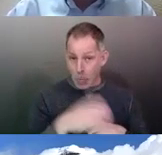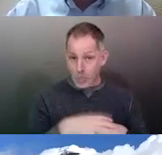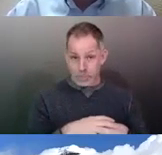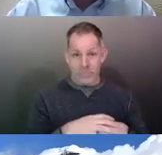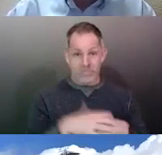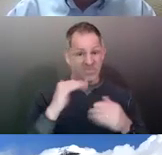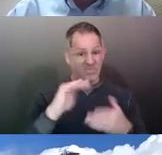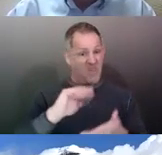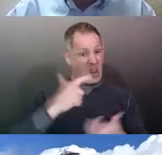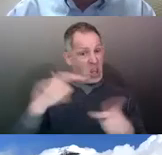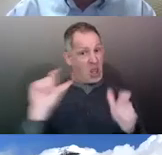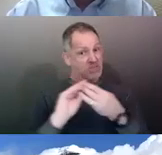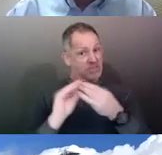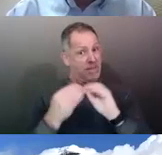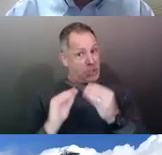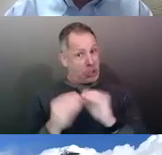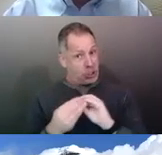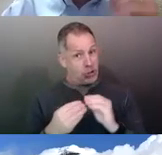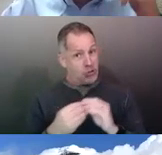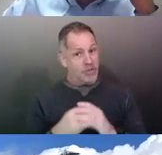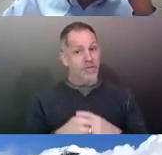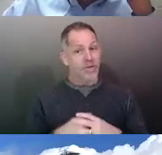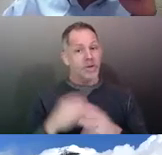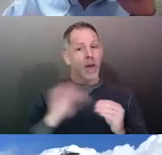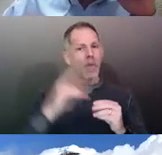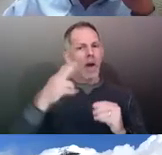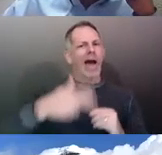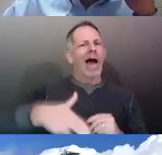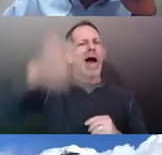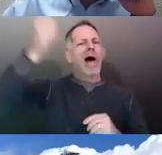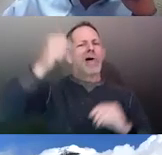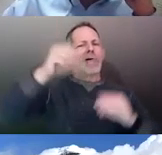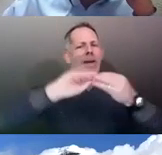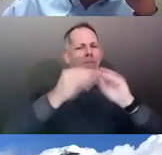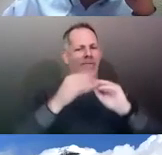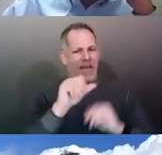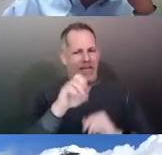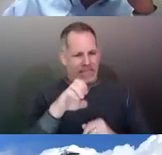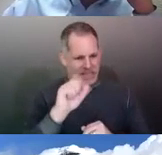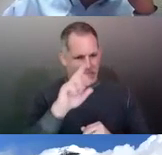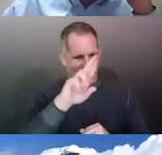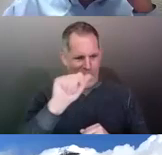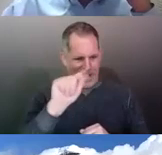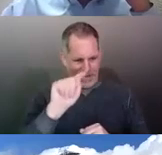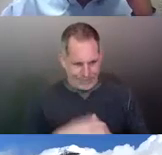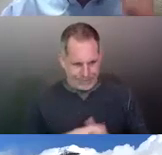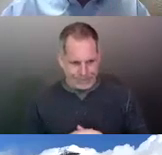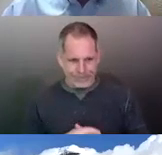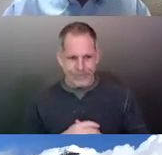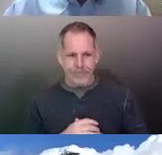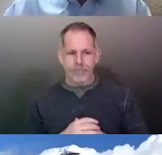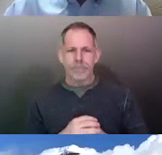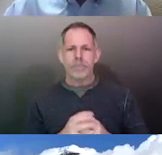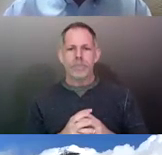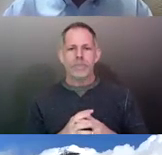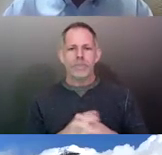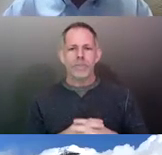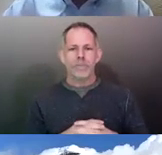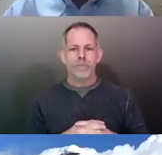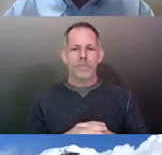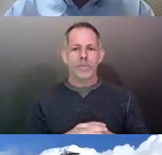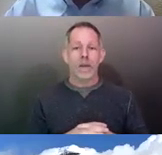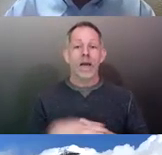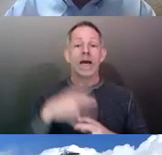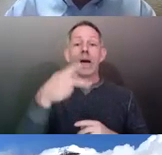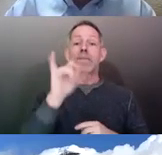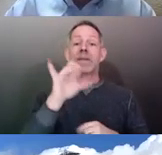that have higher high rates, particularly the Pacific Islanders. But it raises this question